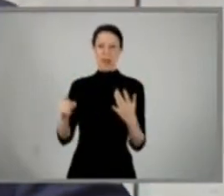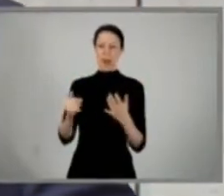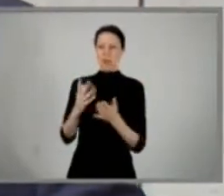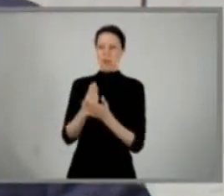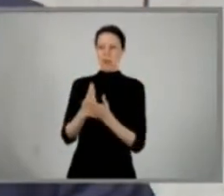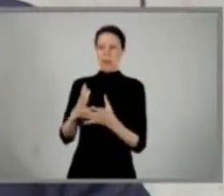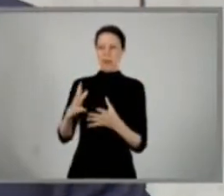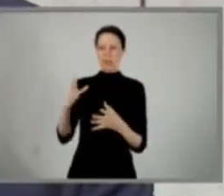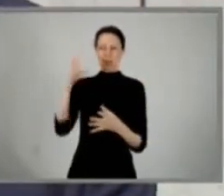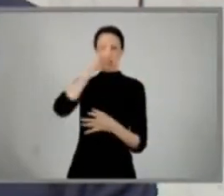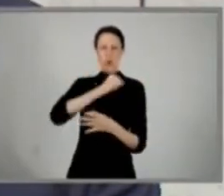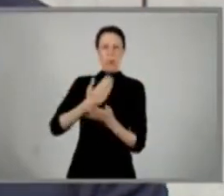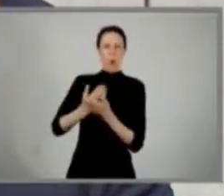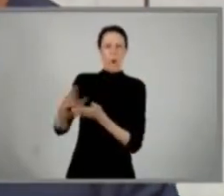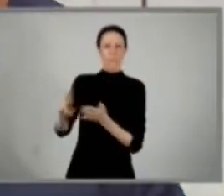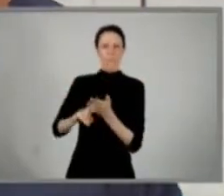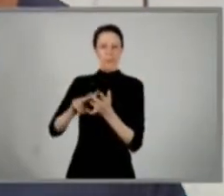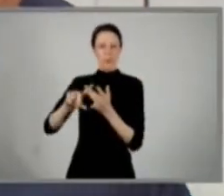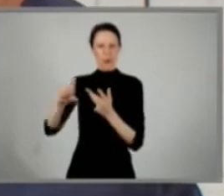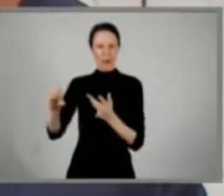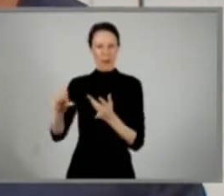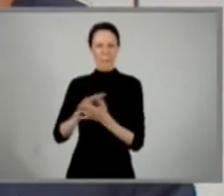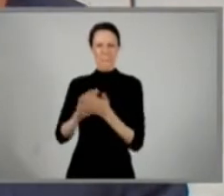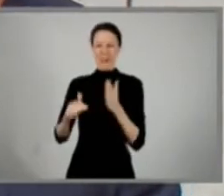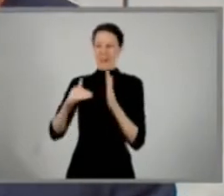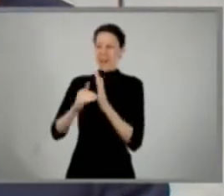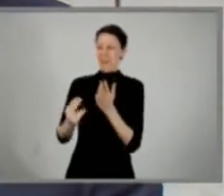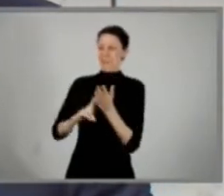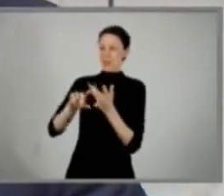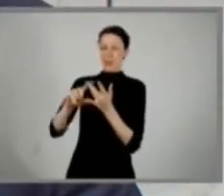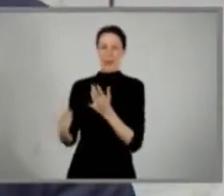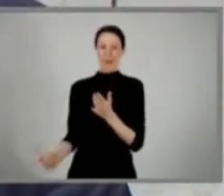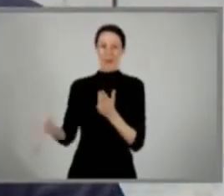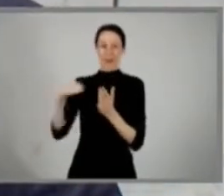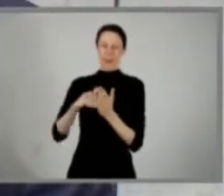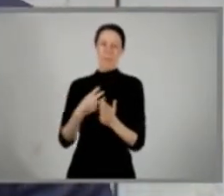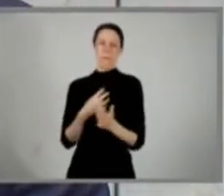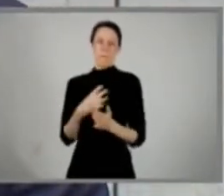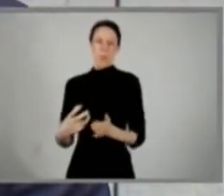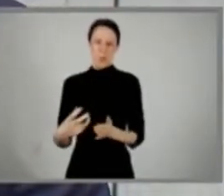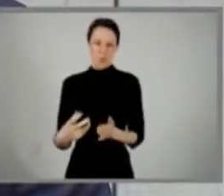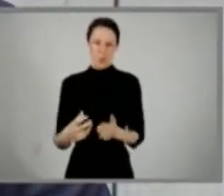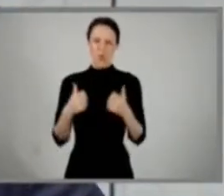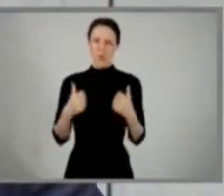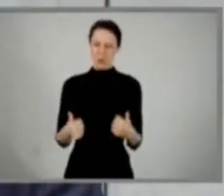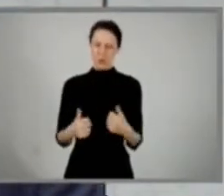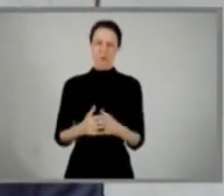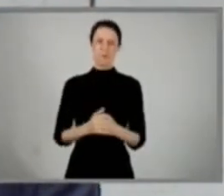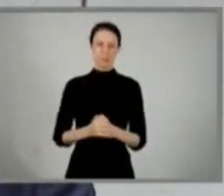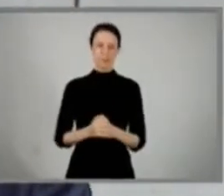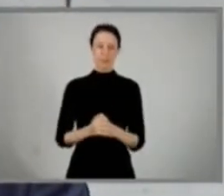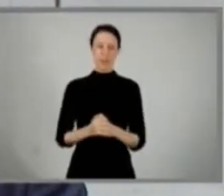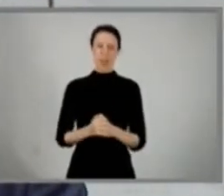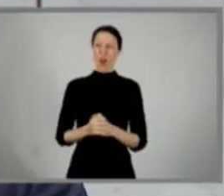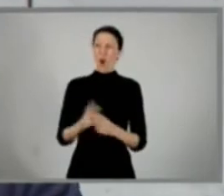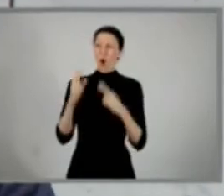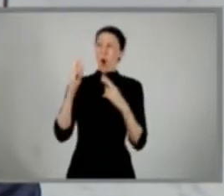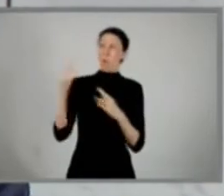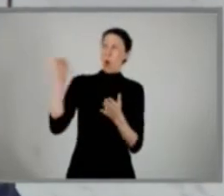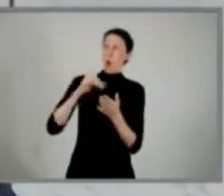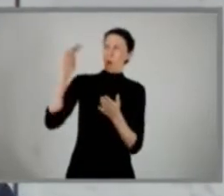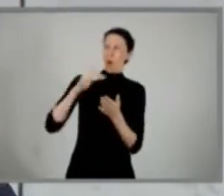to our capability to get more Australians home. But the challenges we have in getting Australians home means that the ability